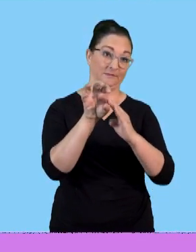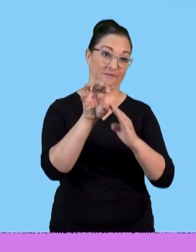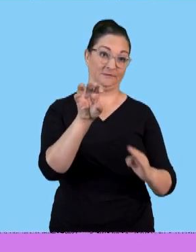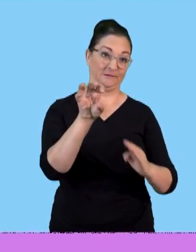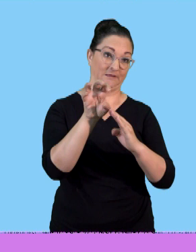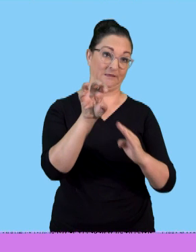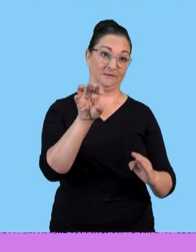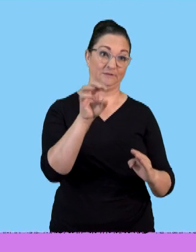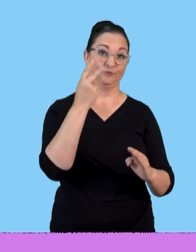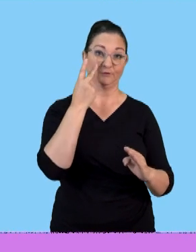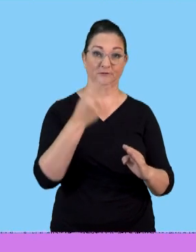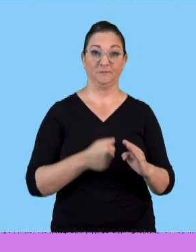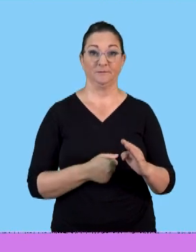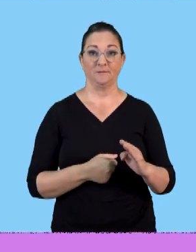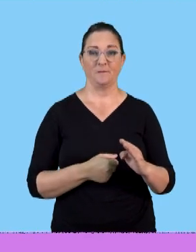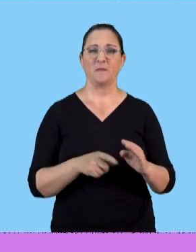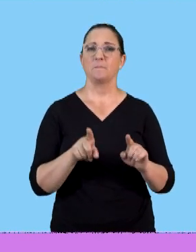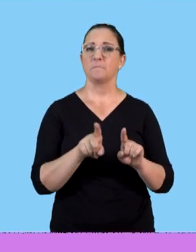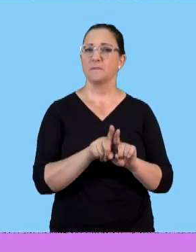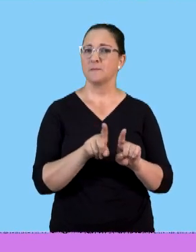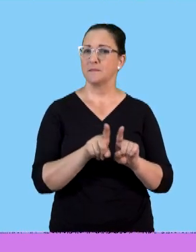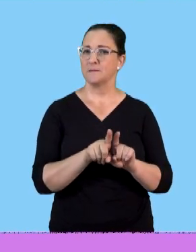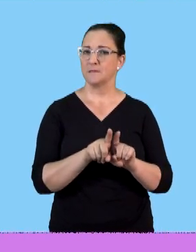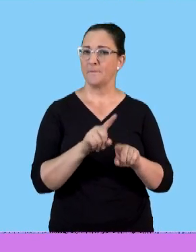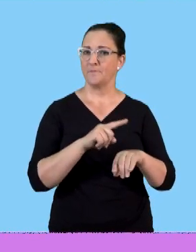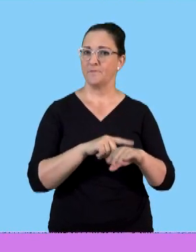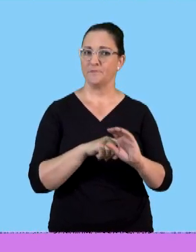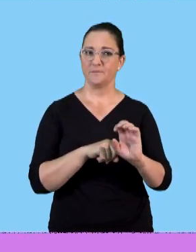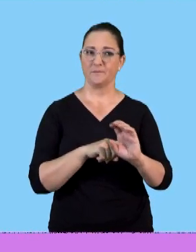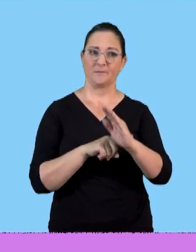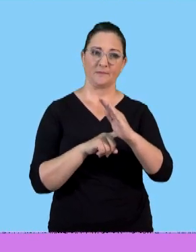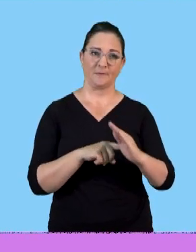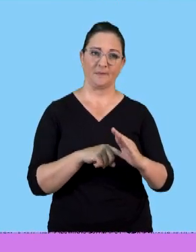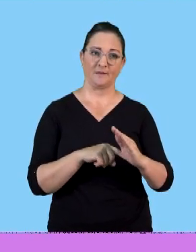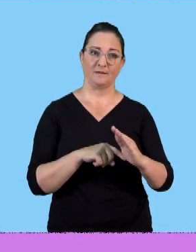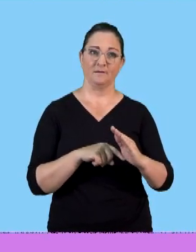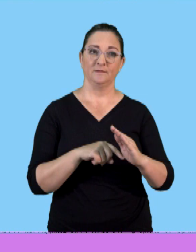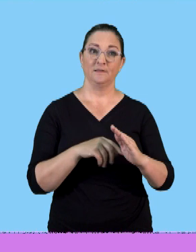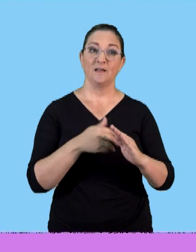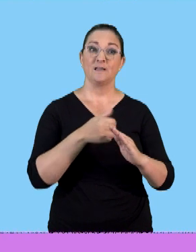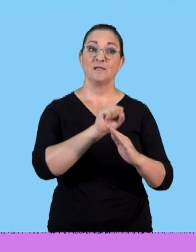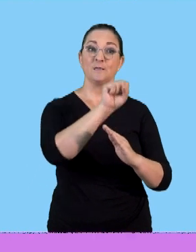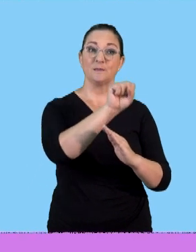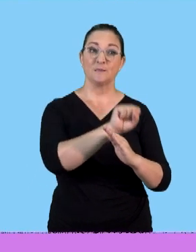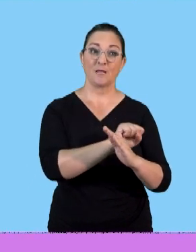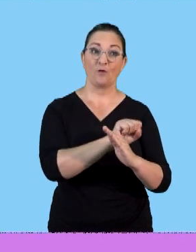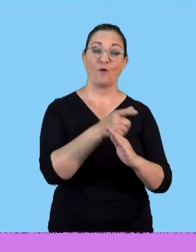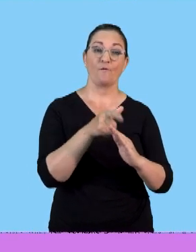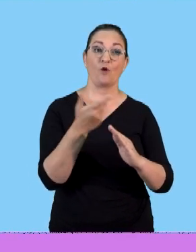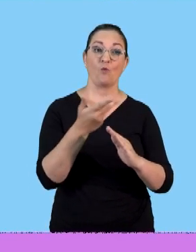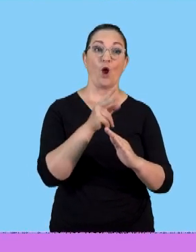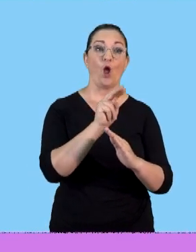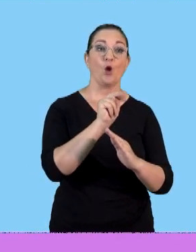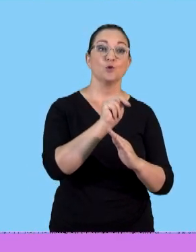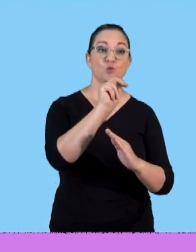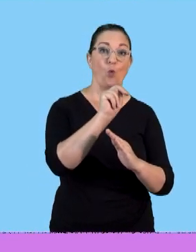is southwest, right? And then also that province, and it says here, and at the same time, south of the Northern Cape. Where